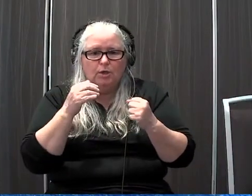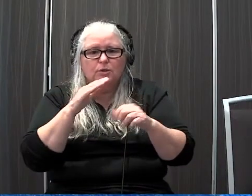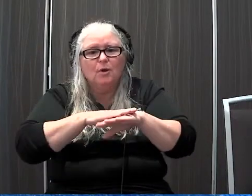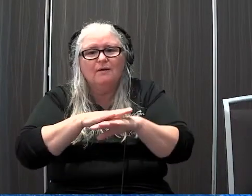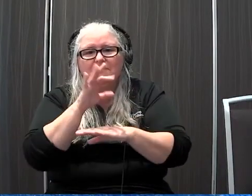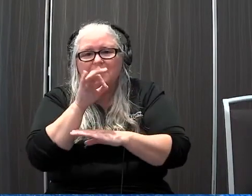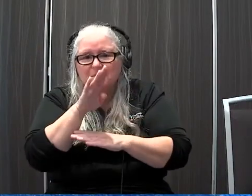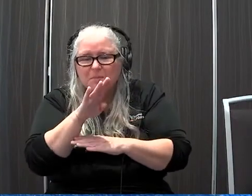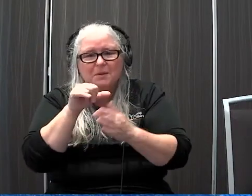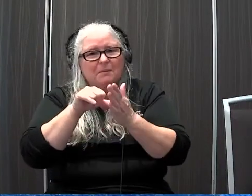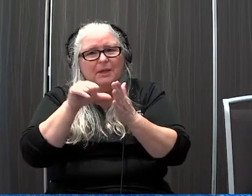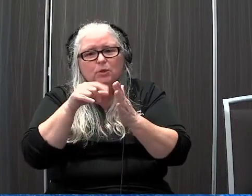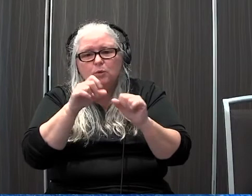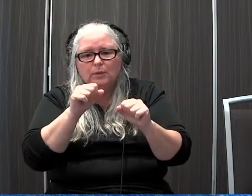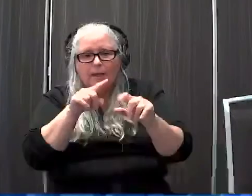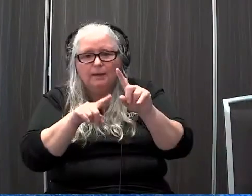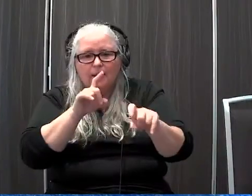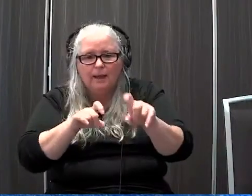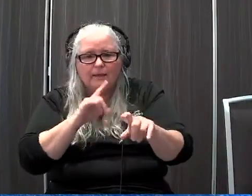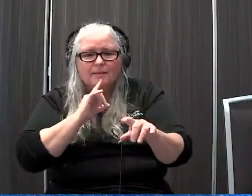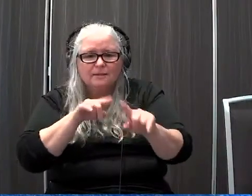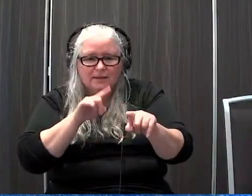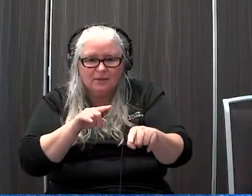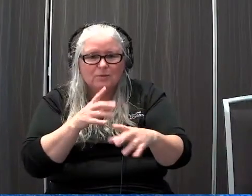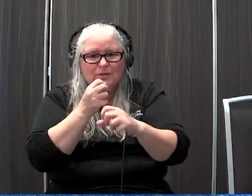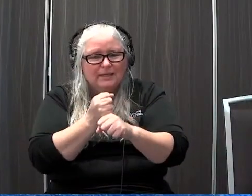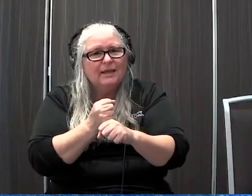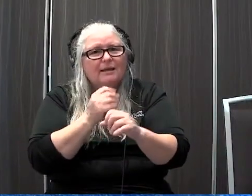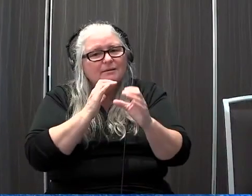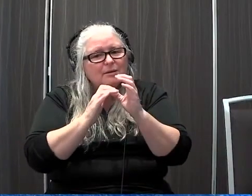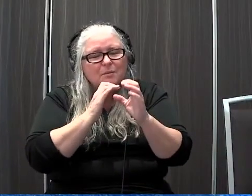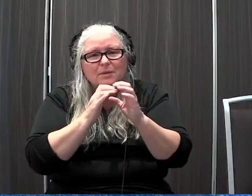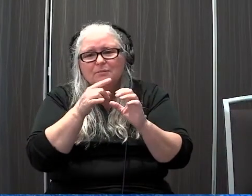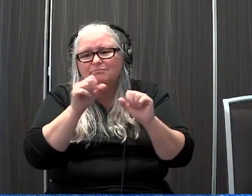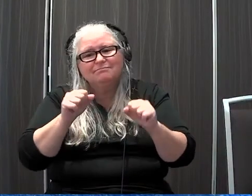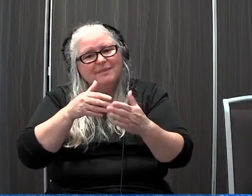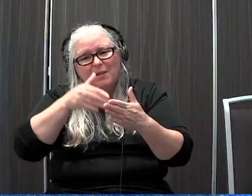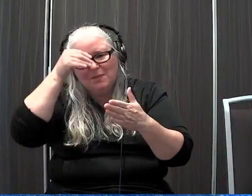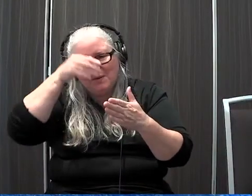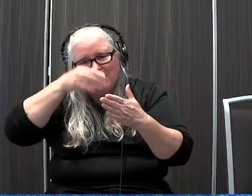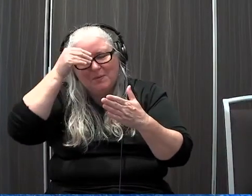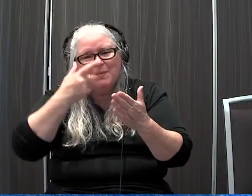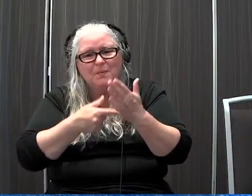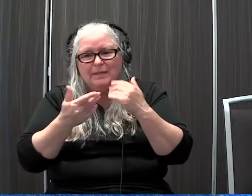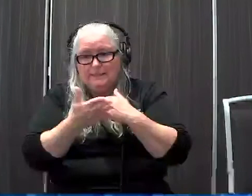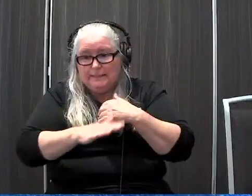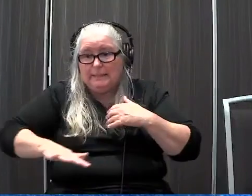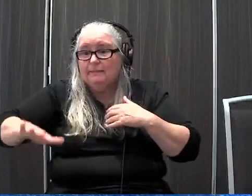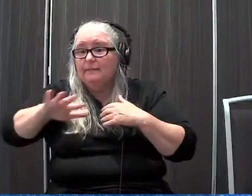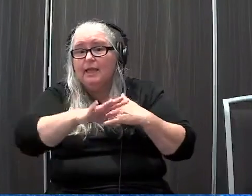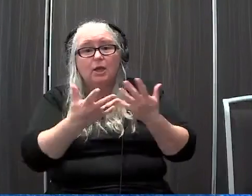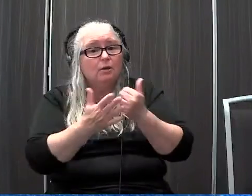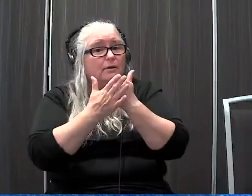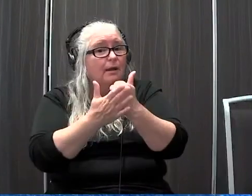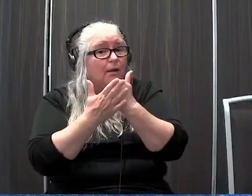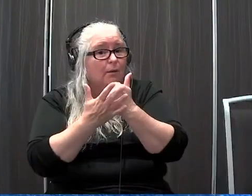questions to other parents and try to navigate it. So yeah, you can learn about what's out there for your child and what might you